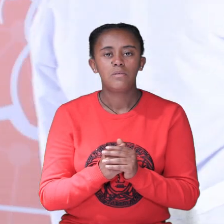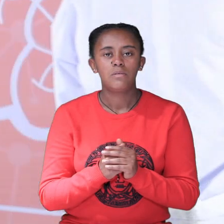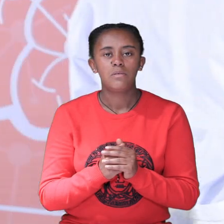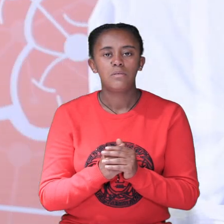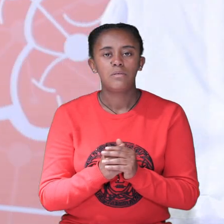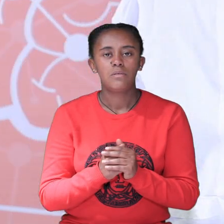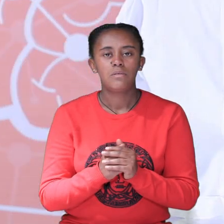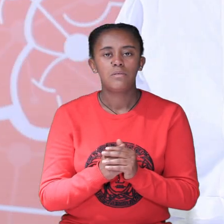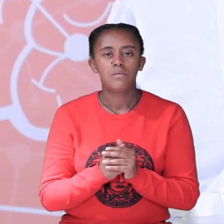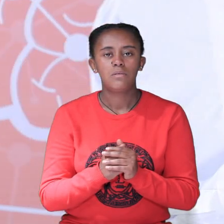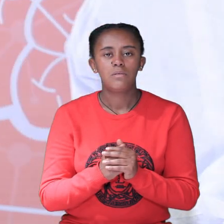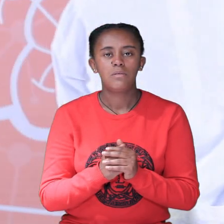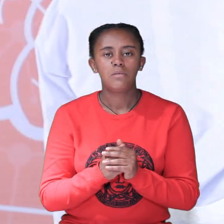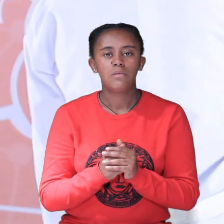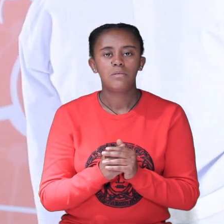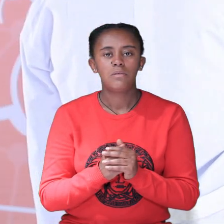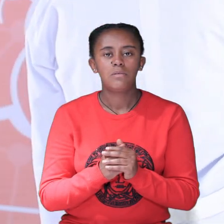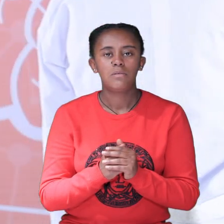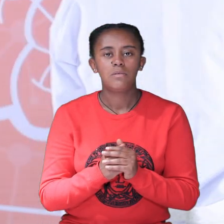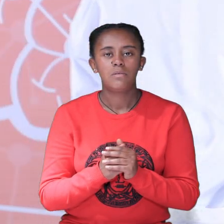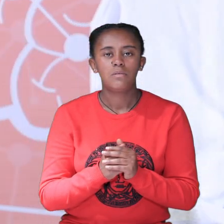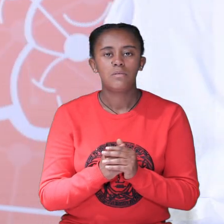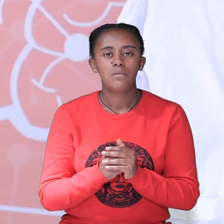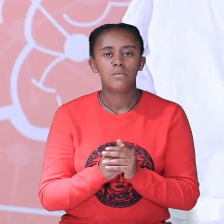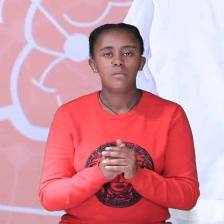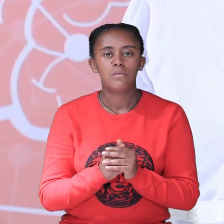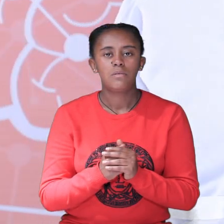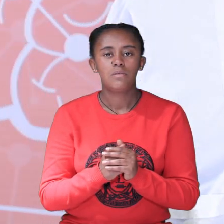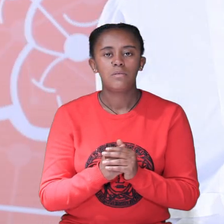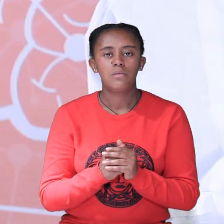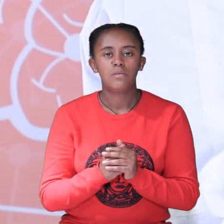We can make the diagram.